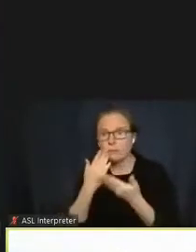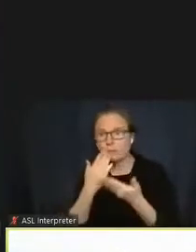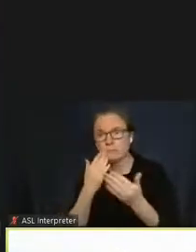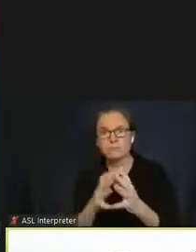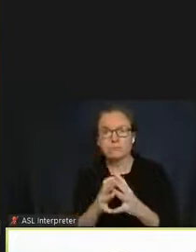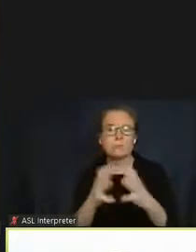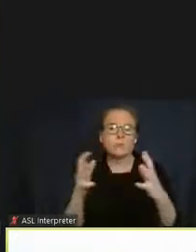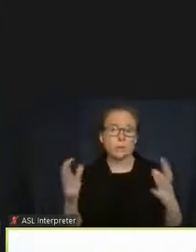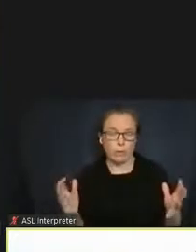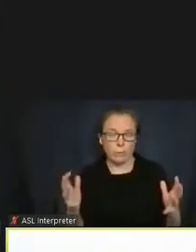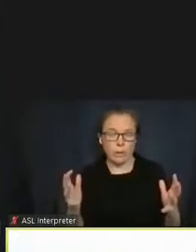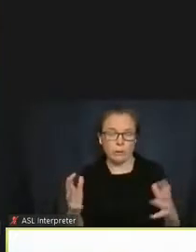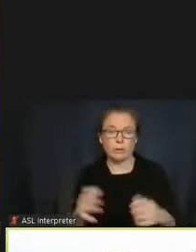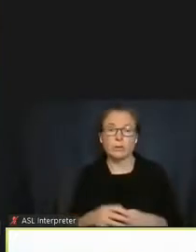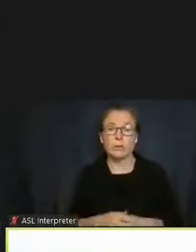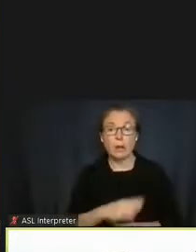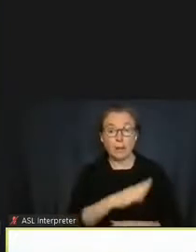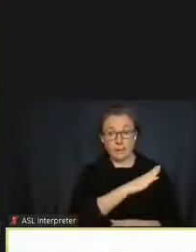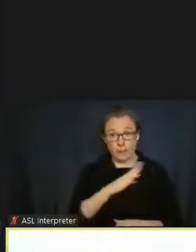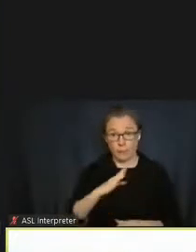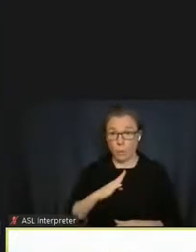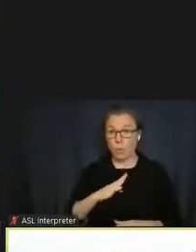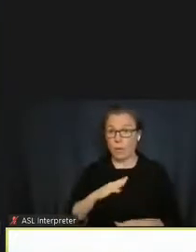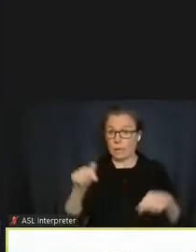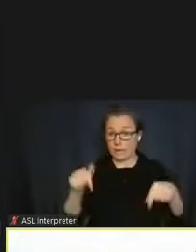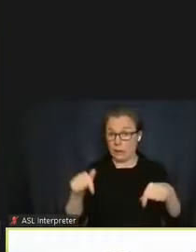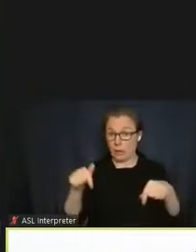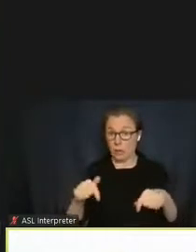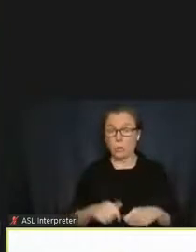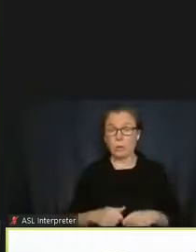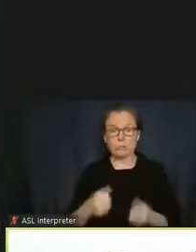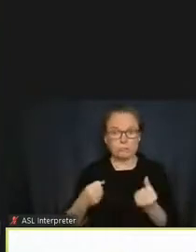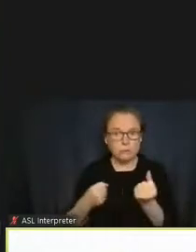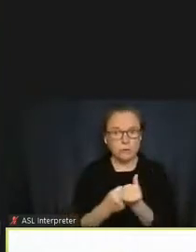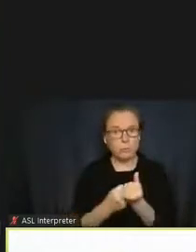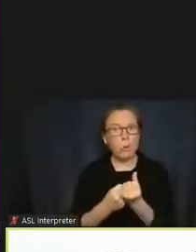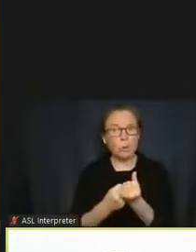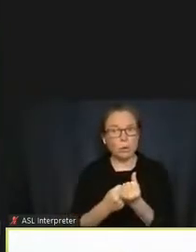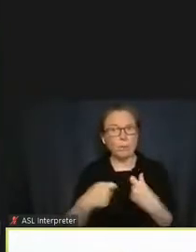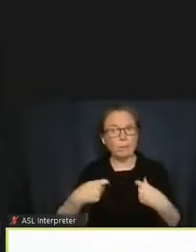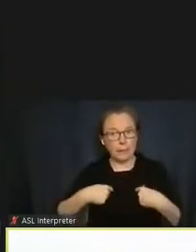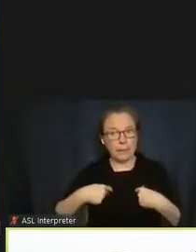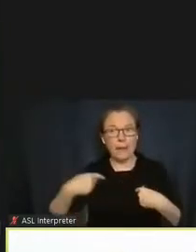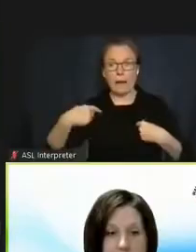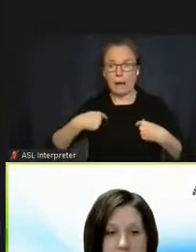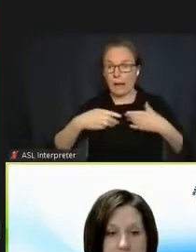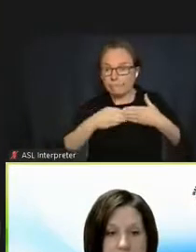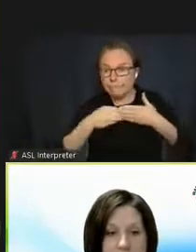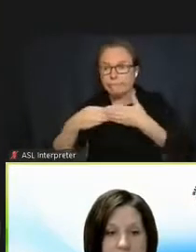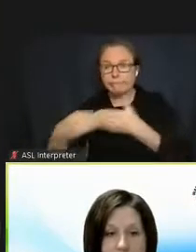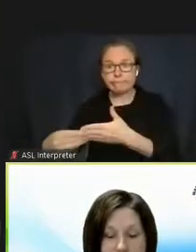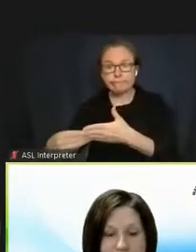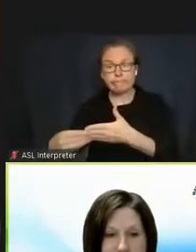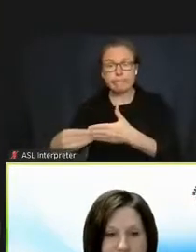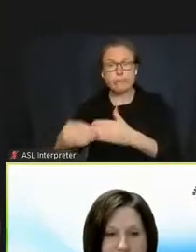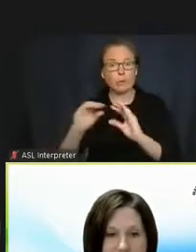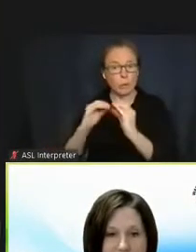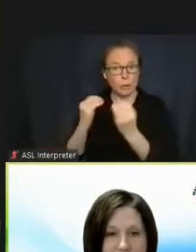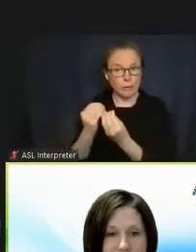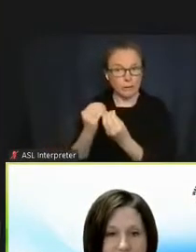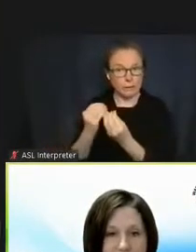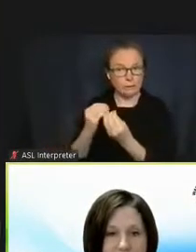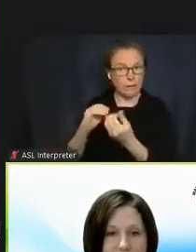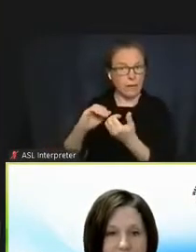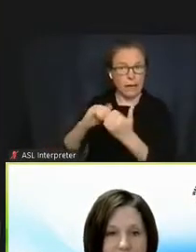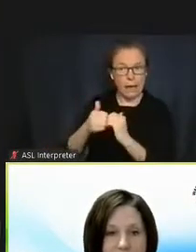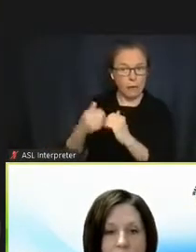With the support of the Board of Commissioners, I have directed the organization to implement the budget equity